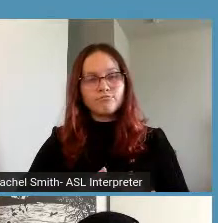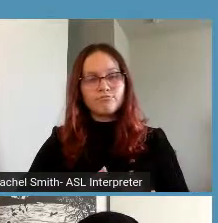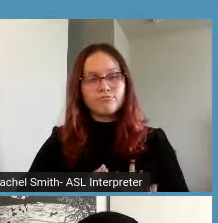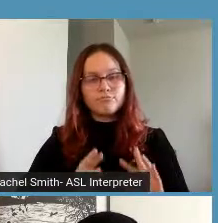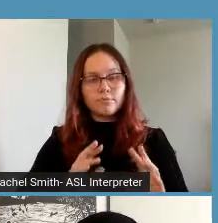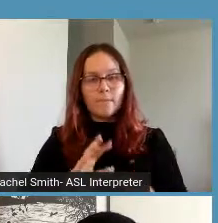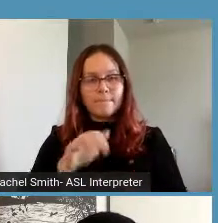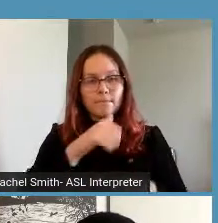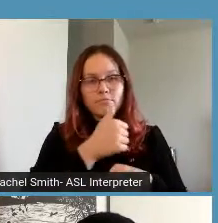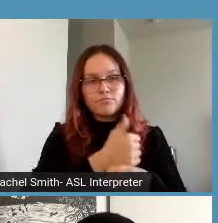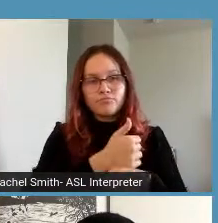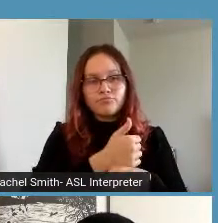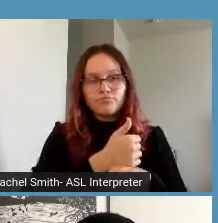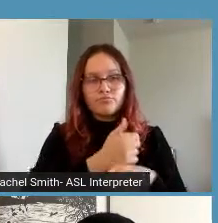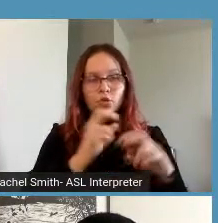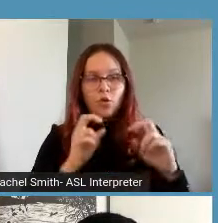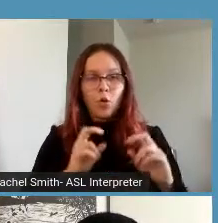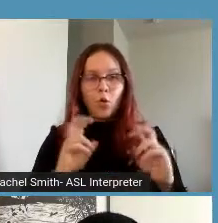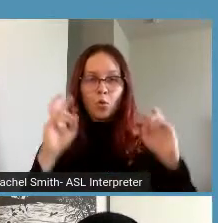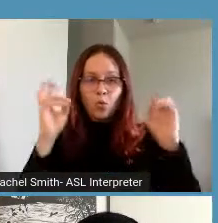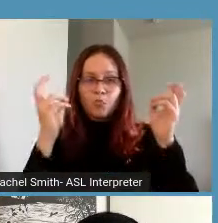True peace is not merely the